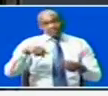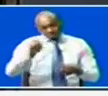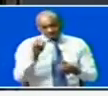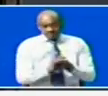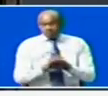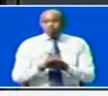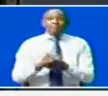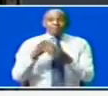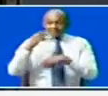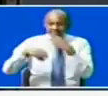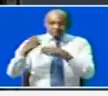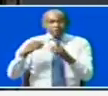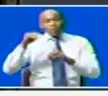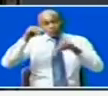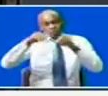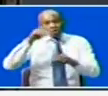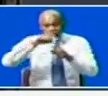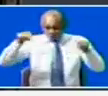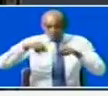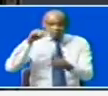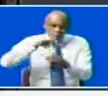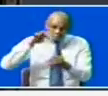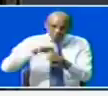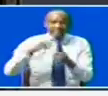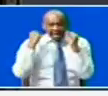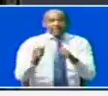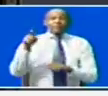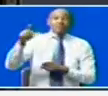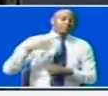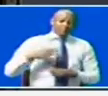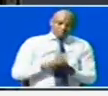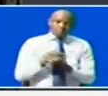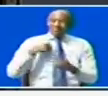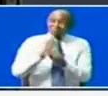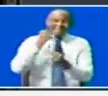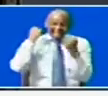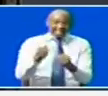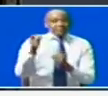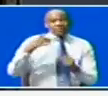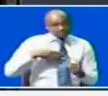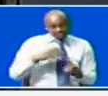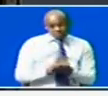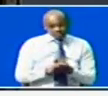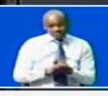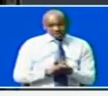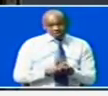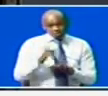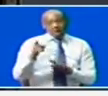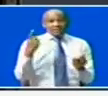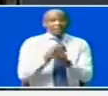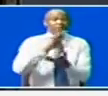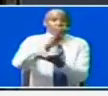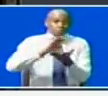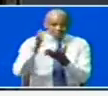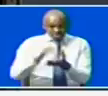ballot materials from their central location in Migori County to the different polling stations across their constituencies. That